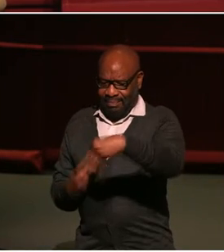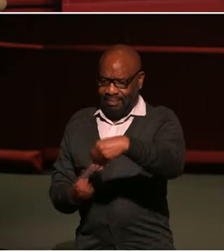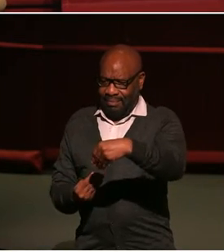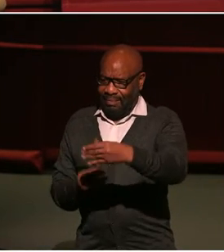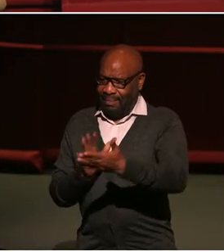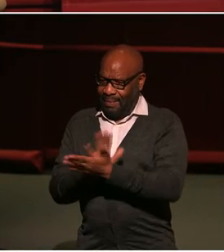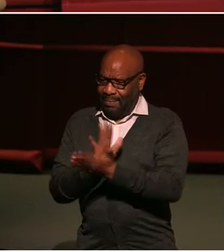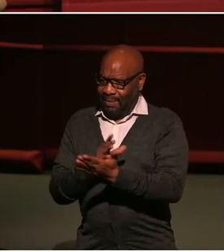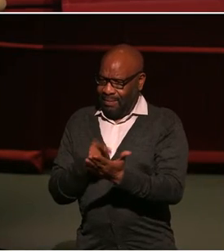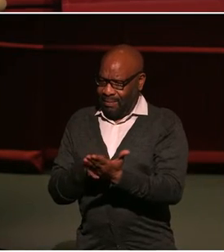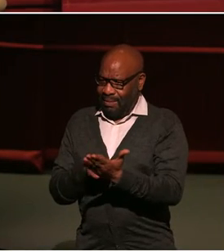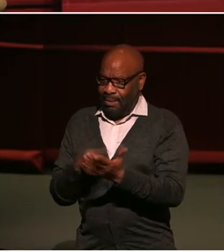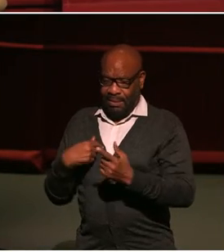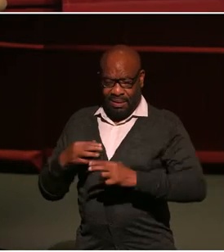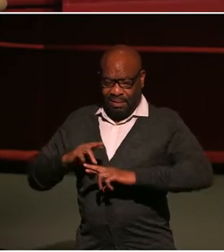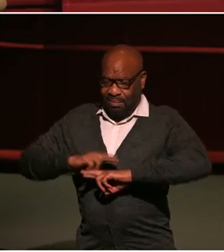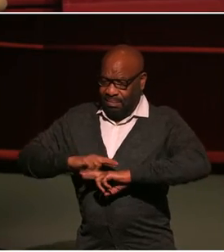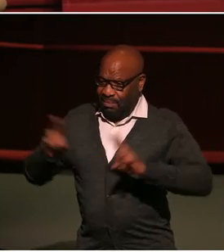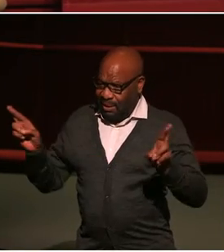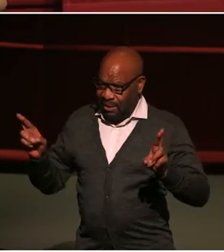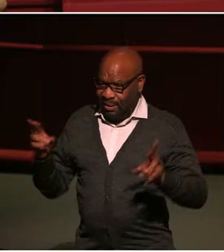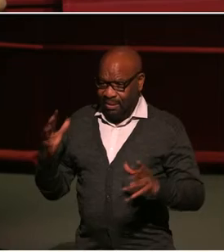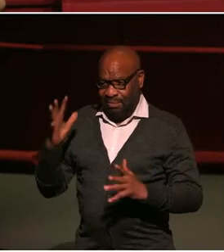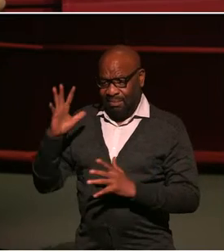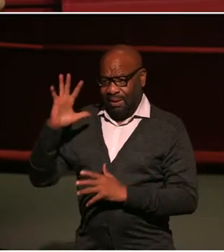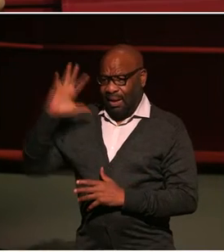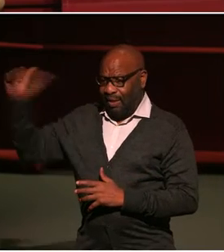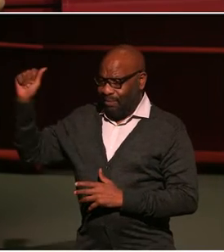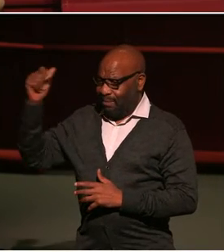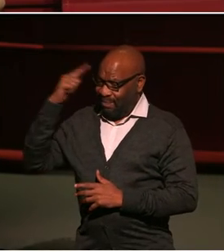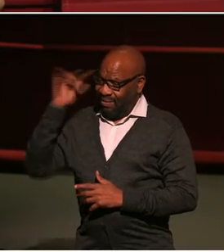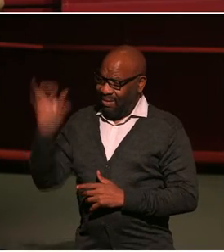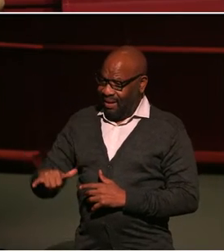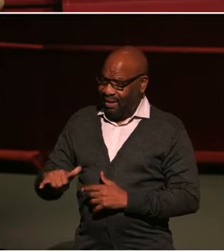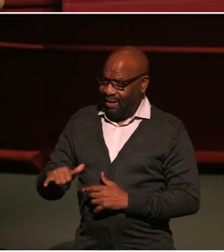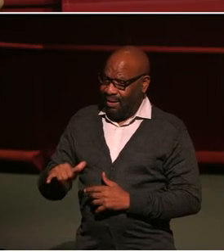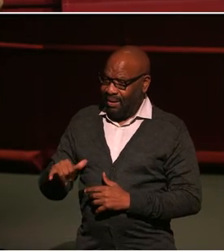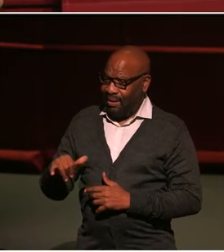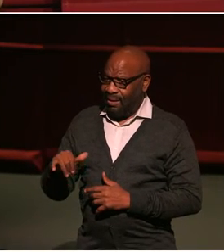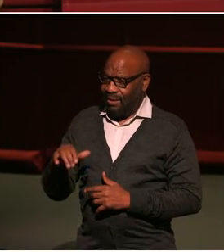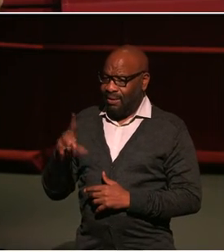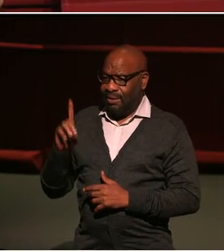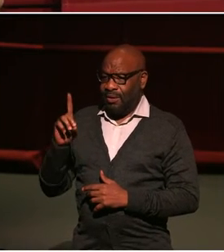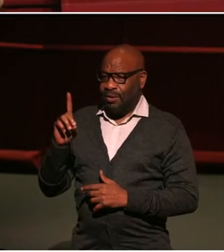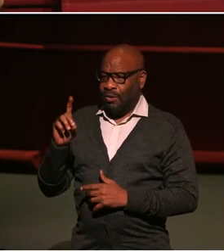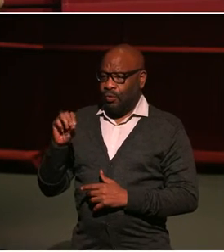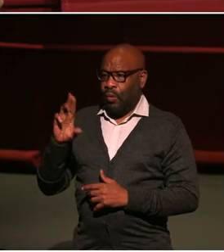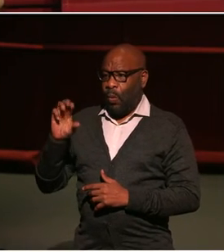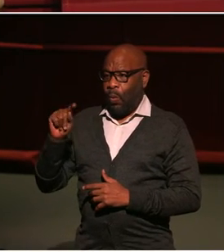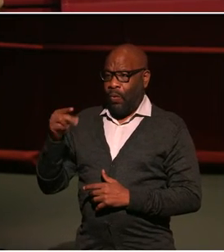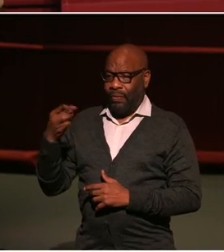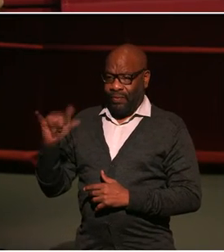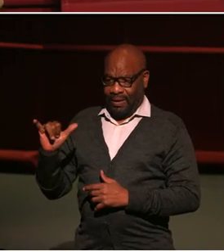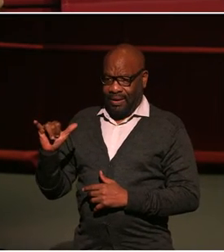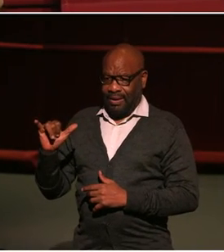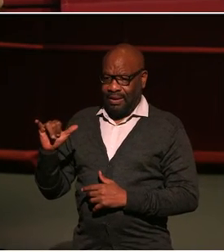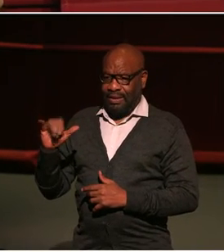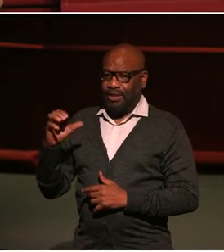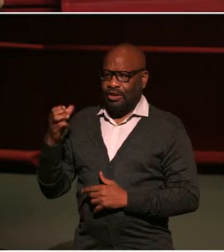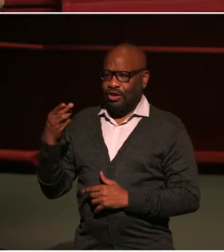the Dorothy Chandler Pavilion that Monday evening. And we finally